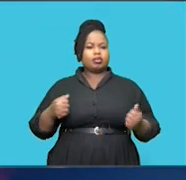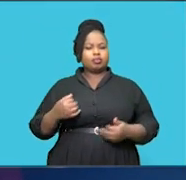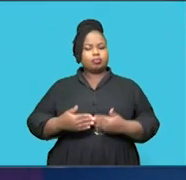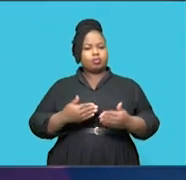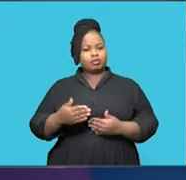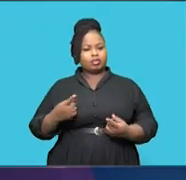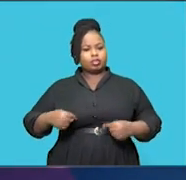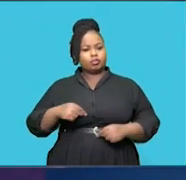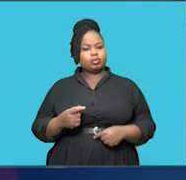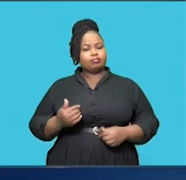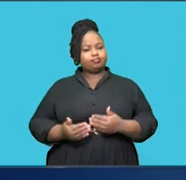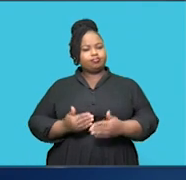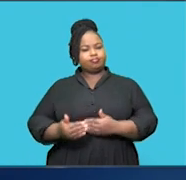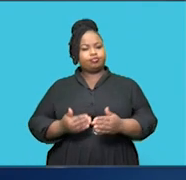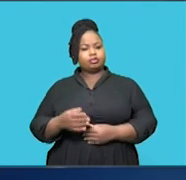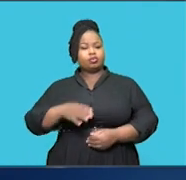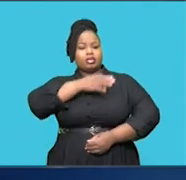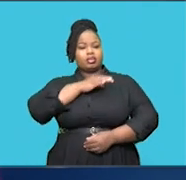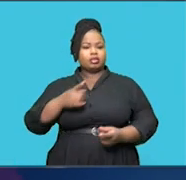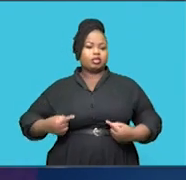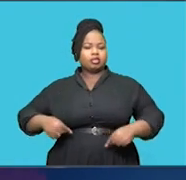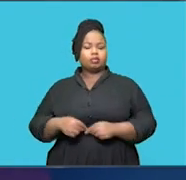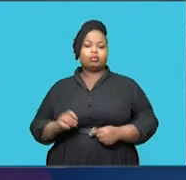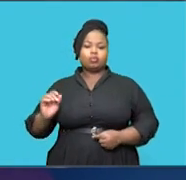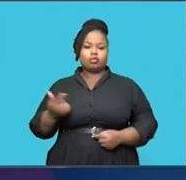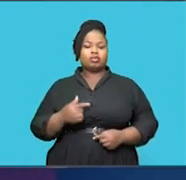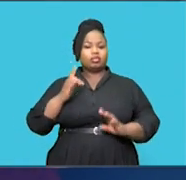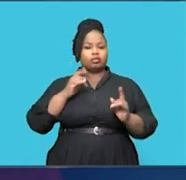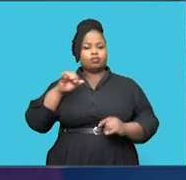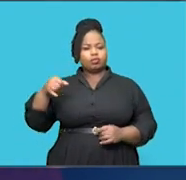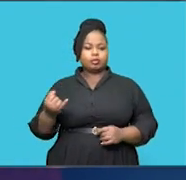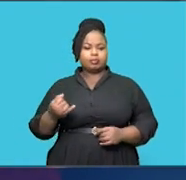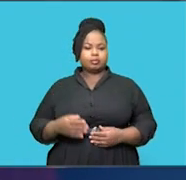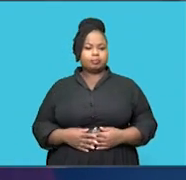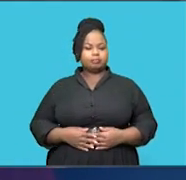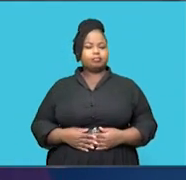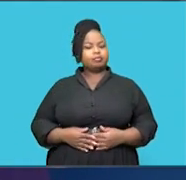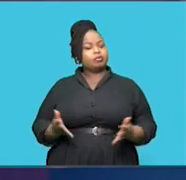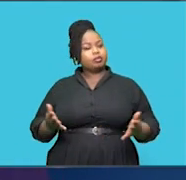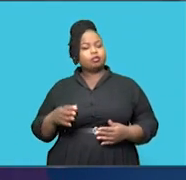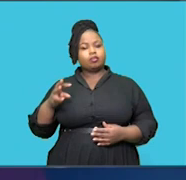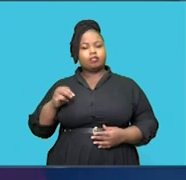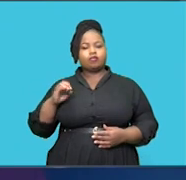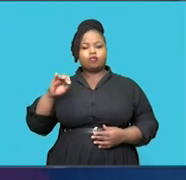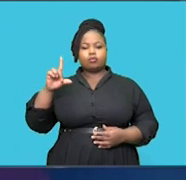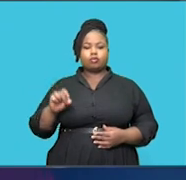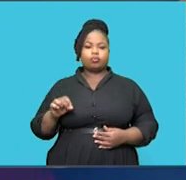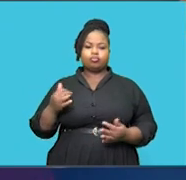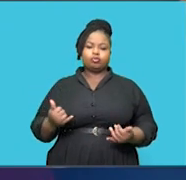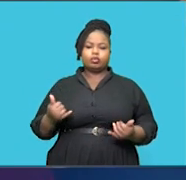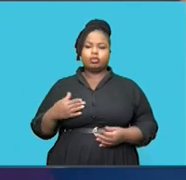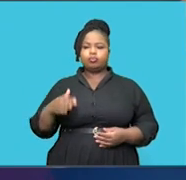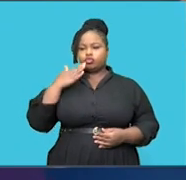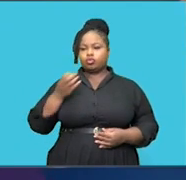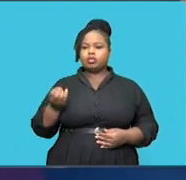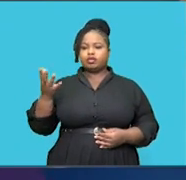actually going to run in all our 79 clinics in the city of Johannesburg. So Mofolo has been, today we've only handed over